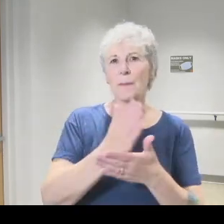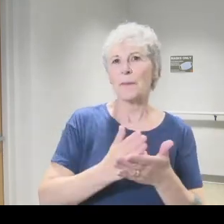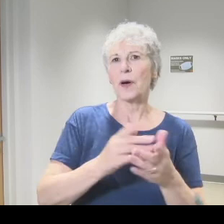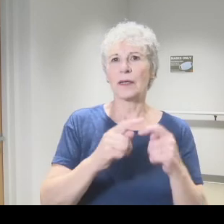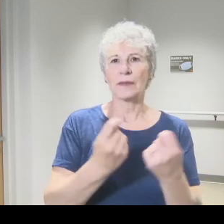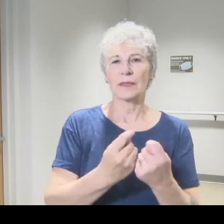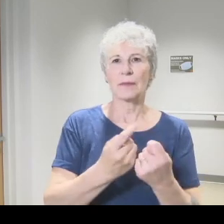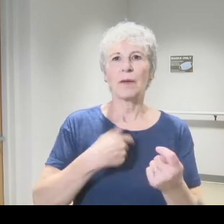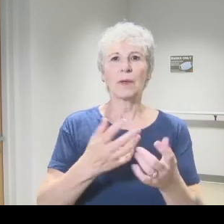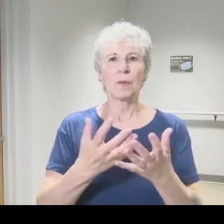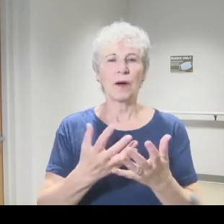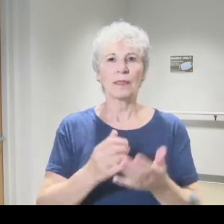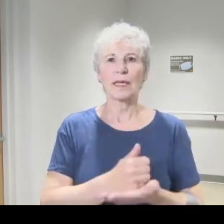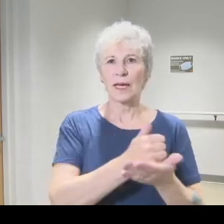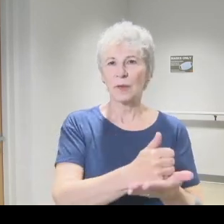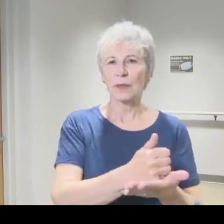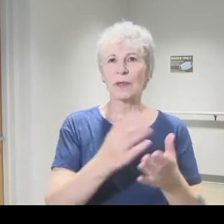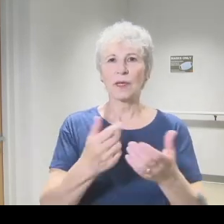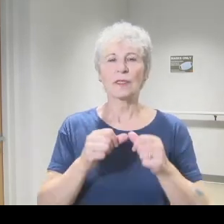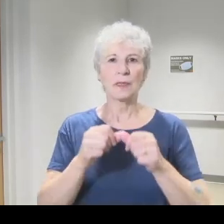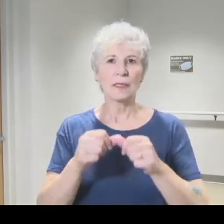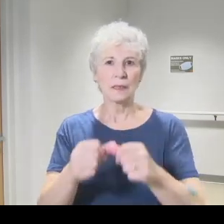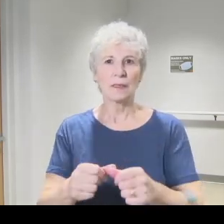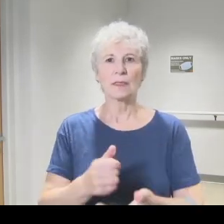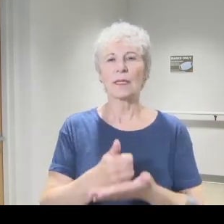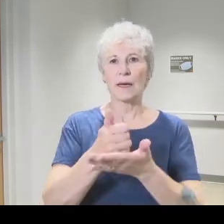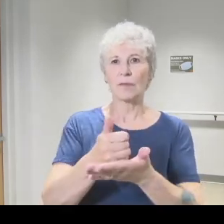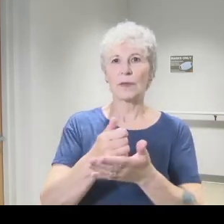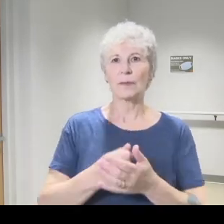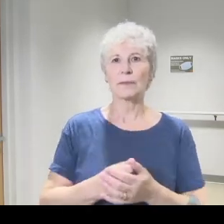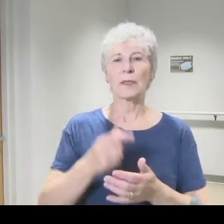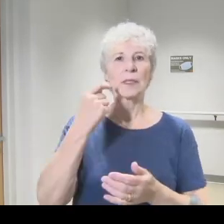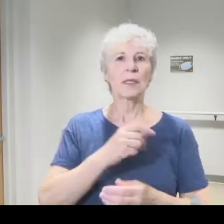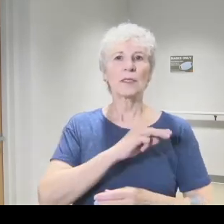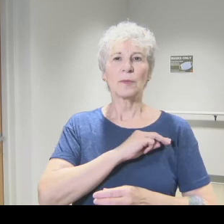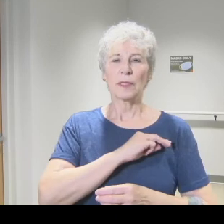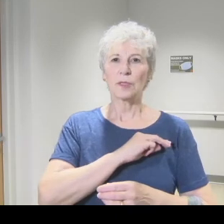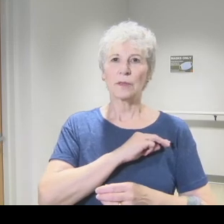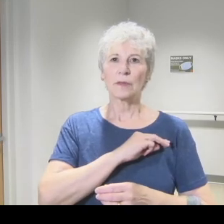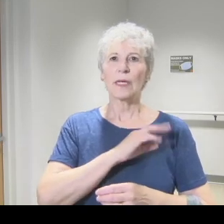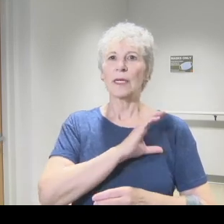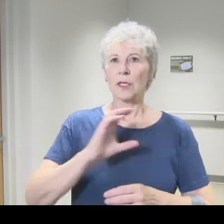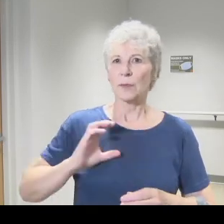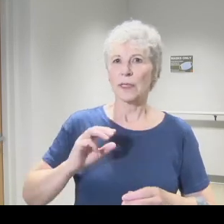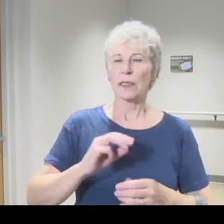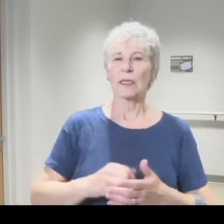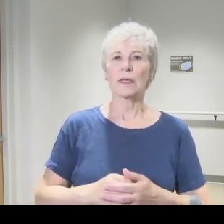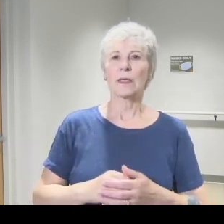for them, and we want it to be consistent and helpful. Because the missions committee members serve terms